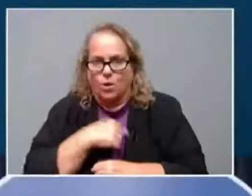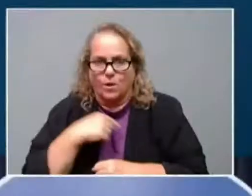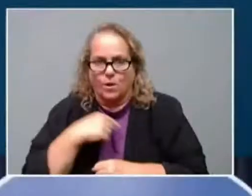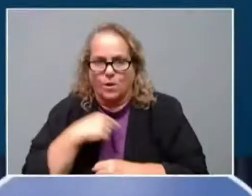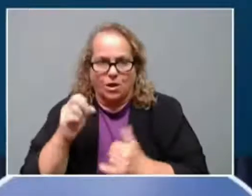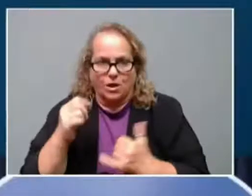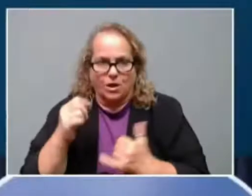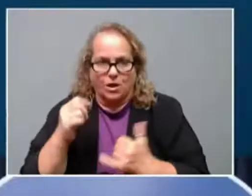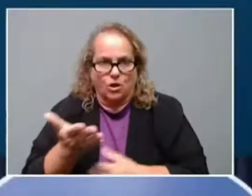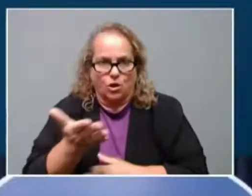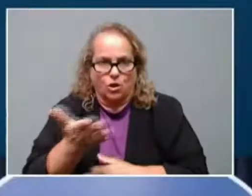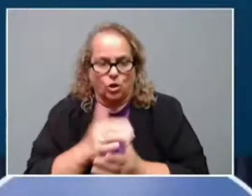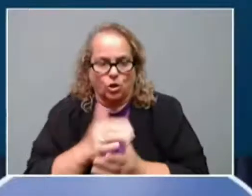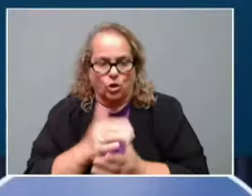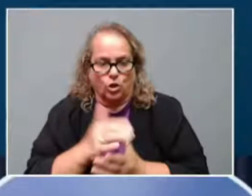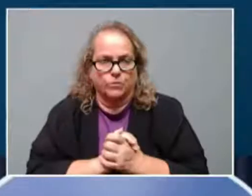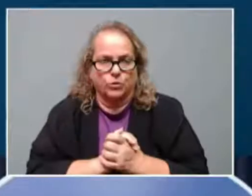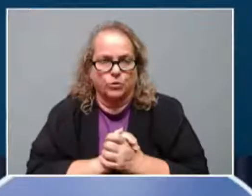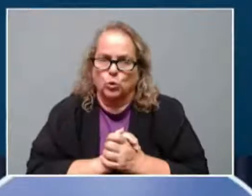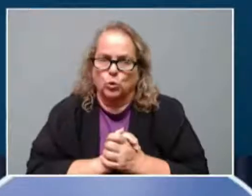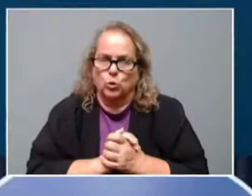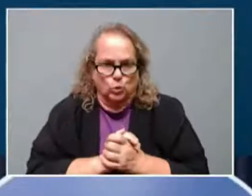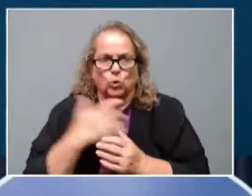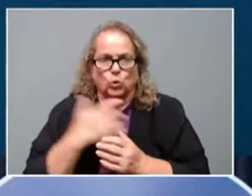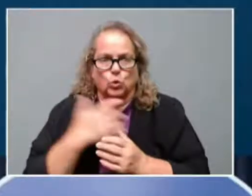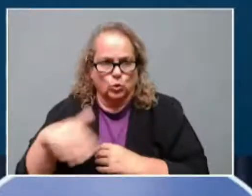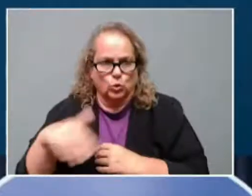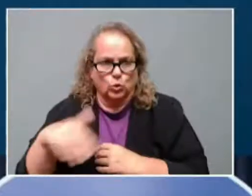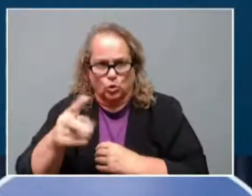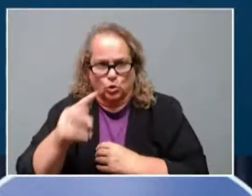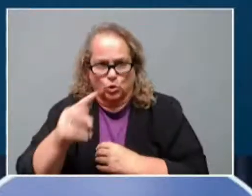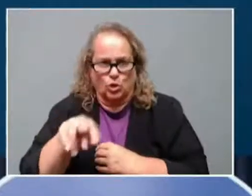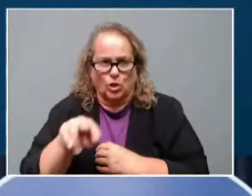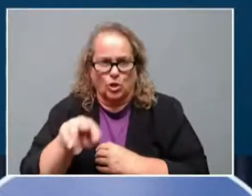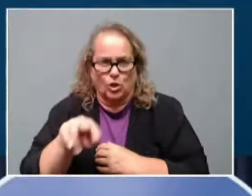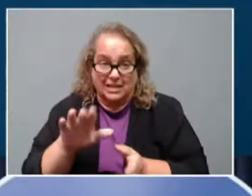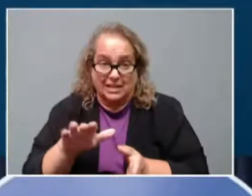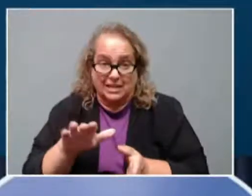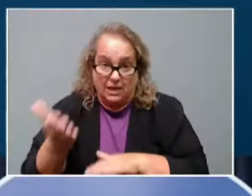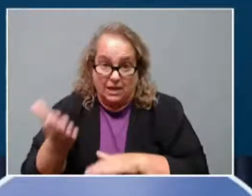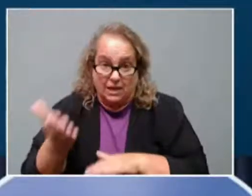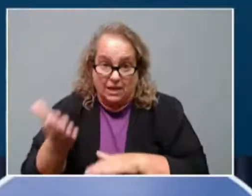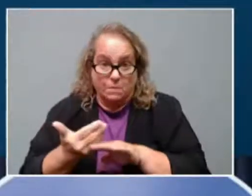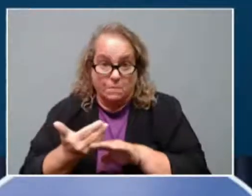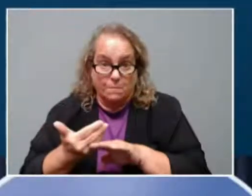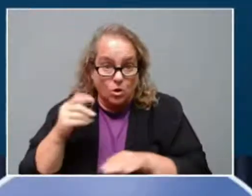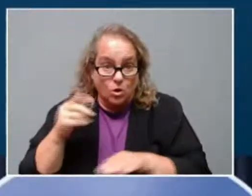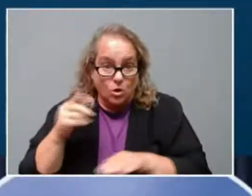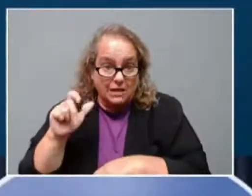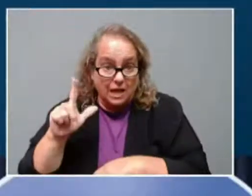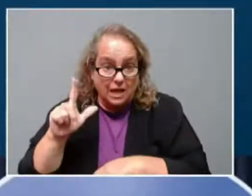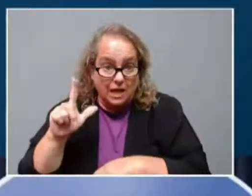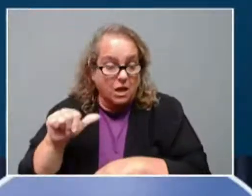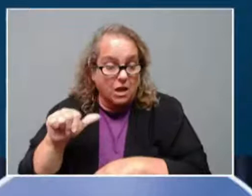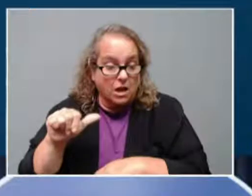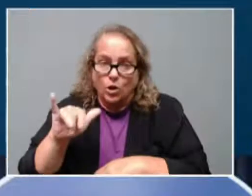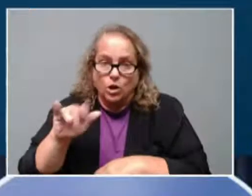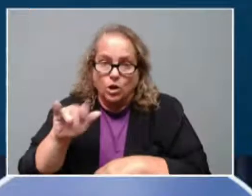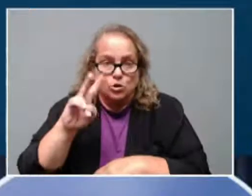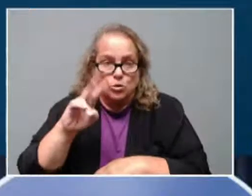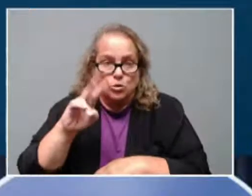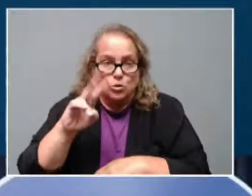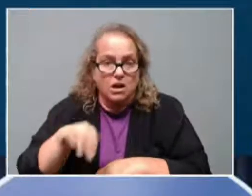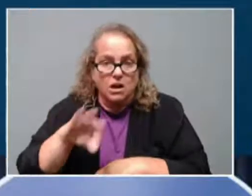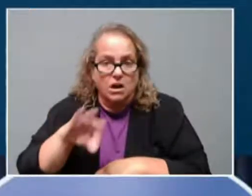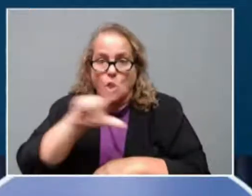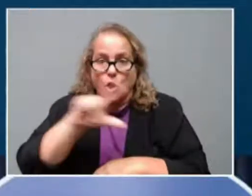It is dramatic. When you look at deaths before the Delta variant, only 2% of all deaths were in the age group of